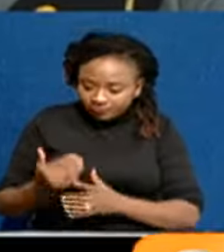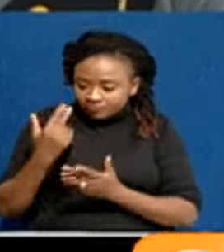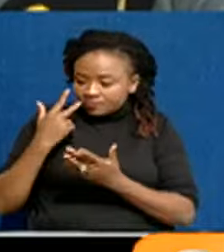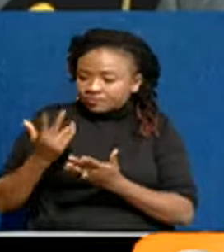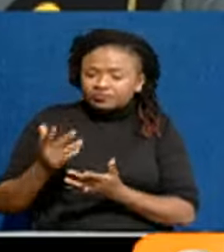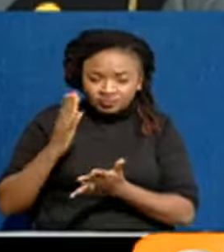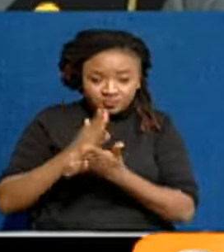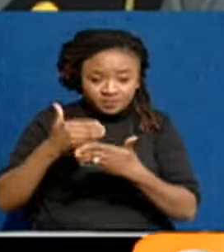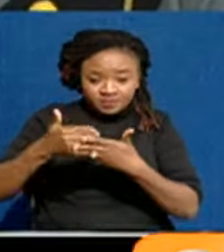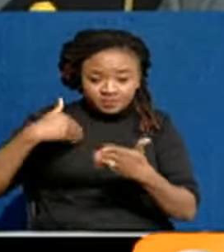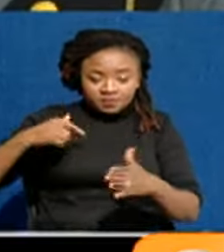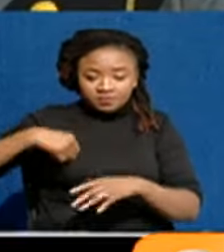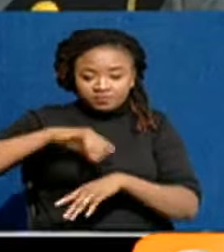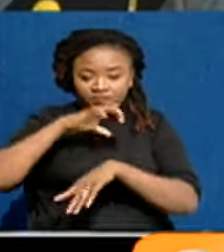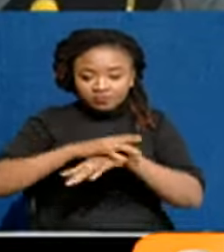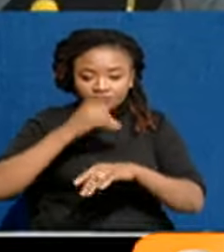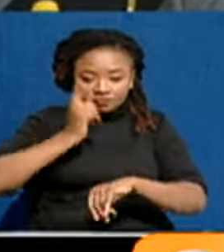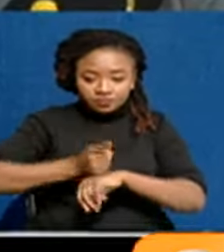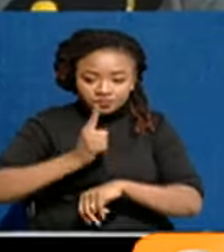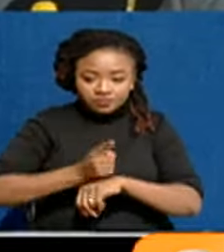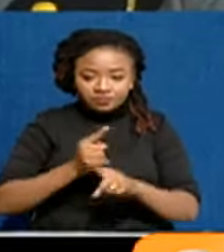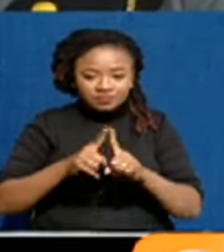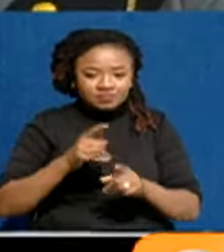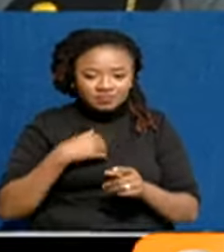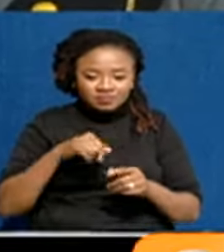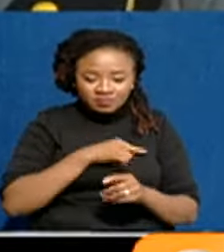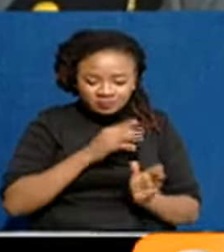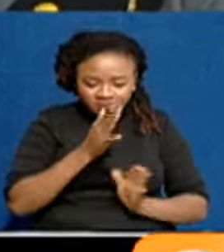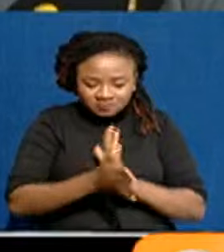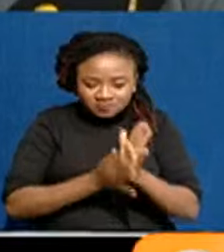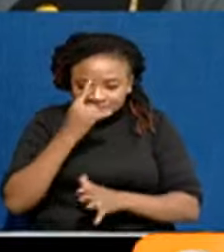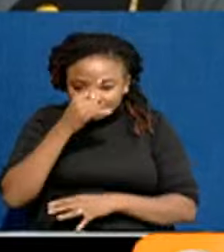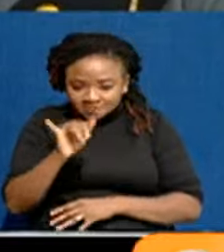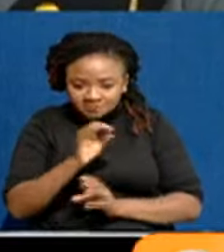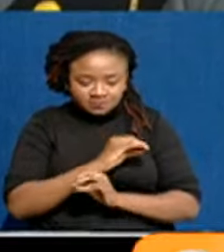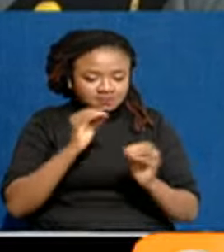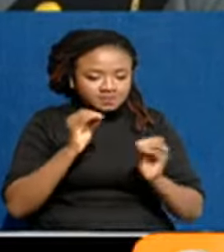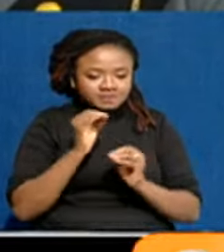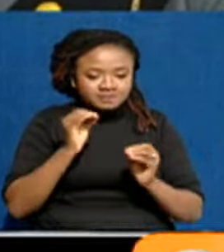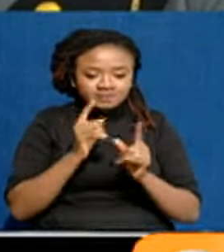warning. But then, of course, we couldn't quite anticipate that. And you see, most of this,